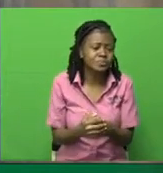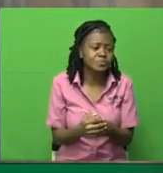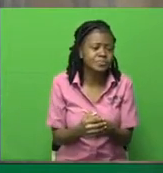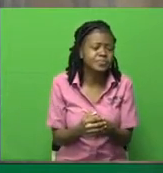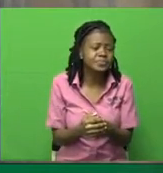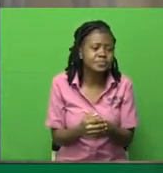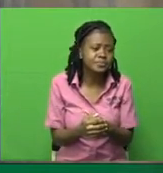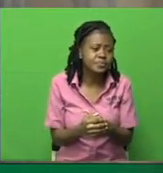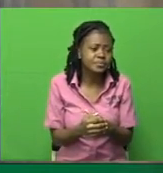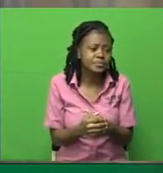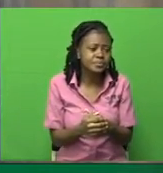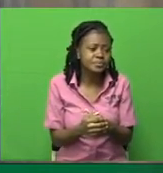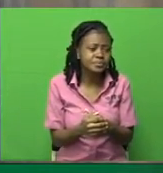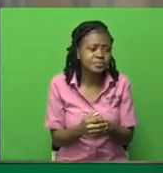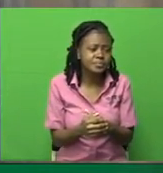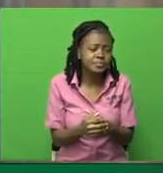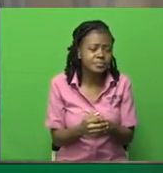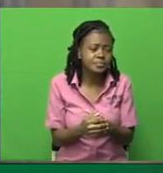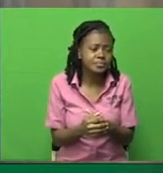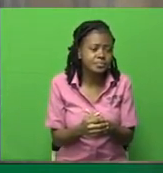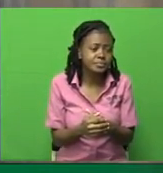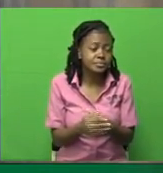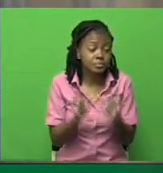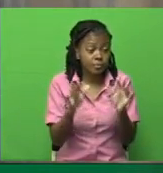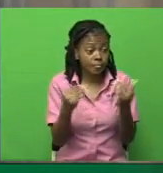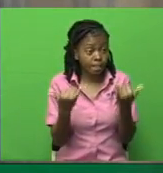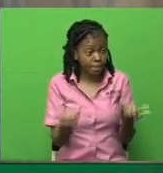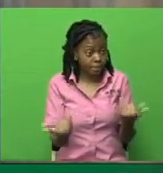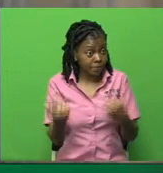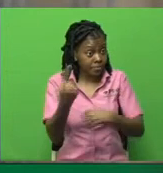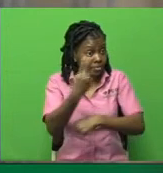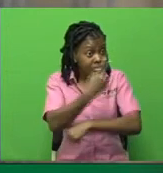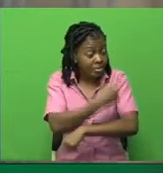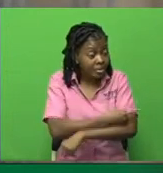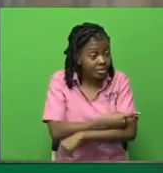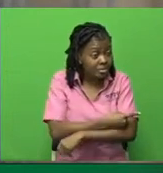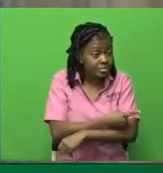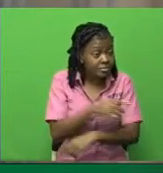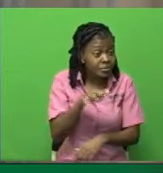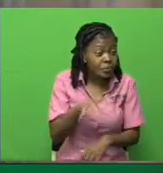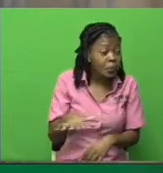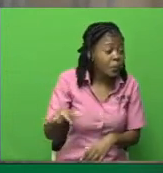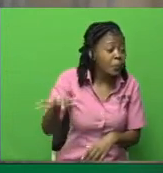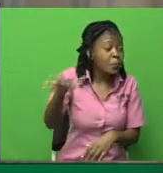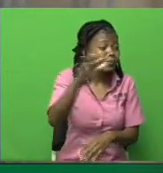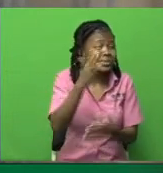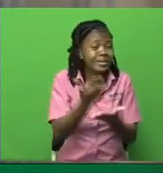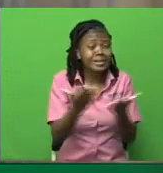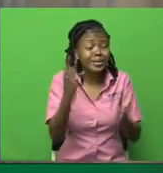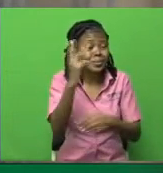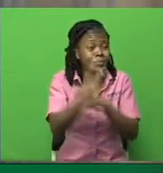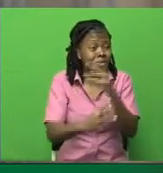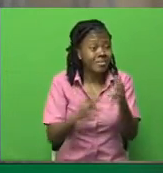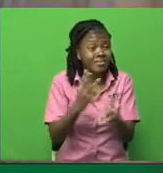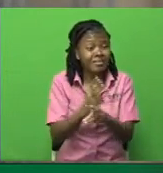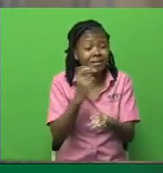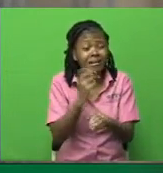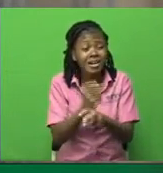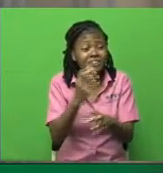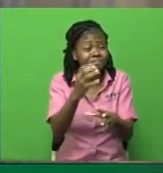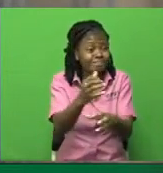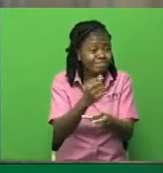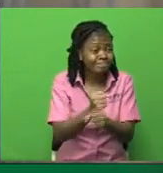today in a world of great supply chain uncertainty we have to import gasoline Diesel and Jet